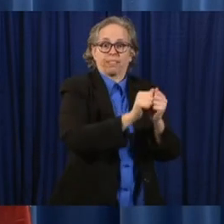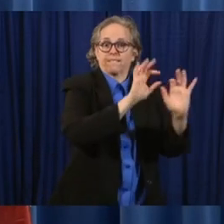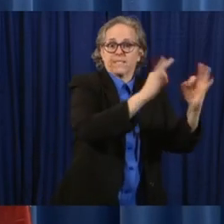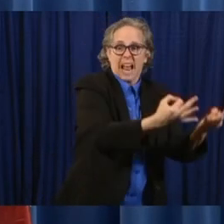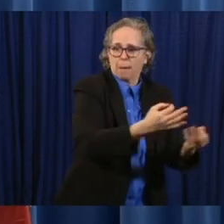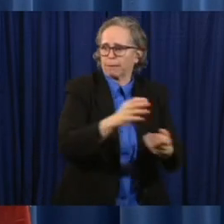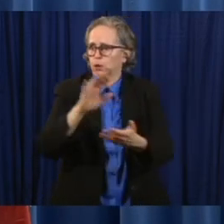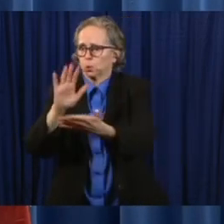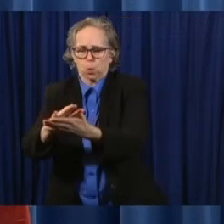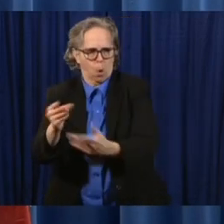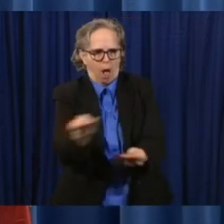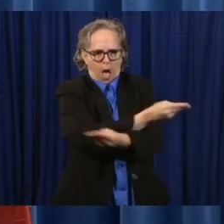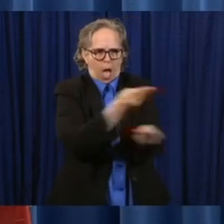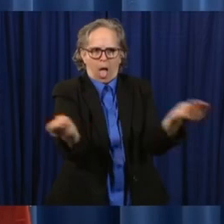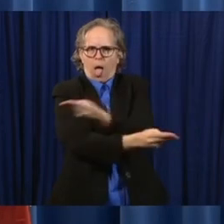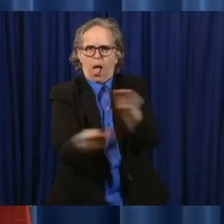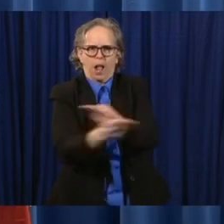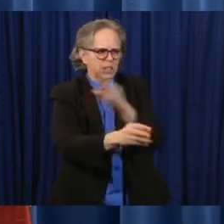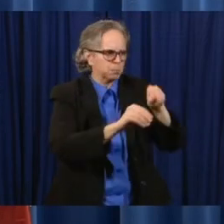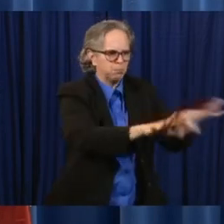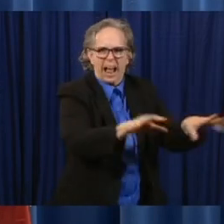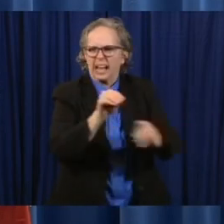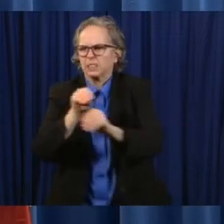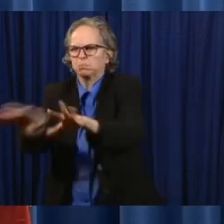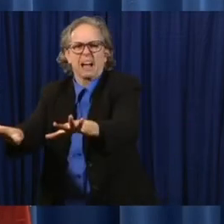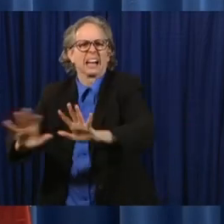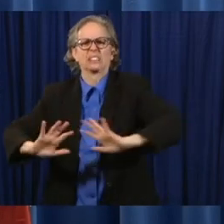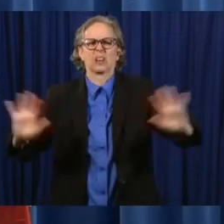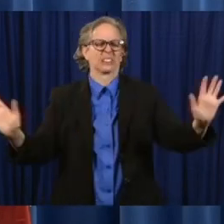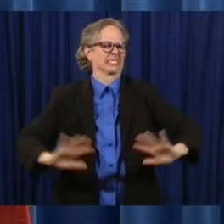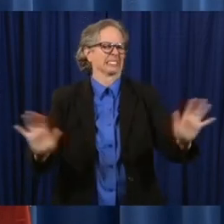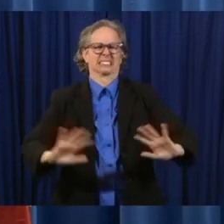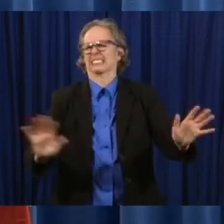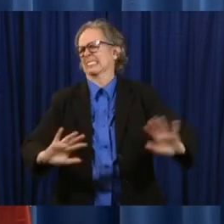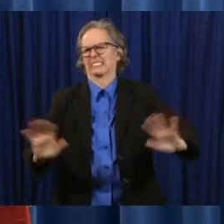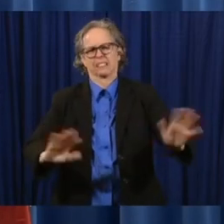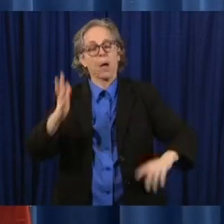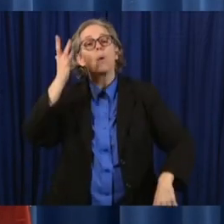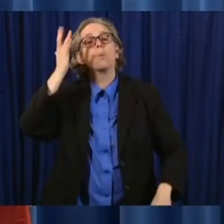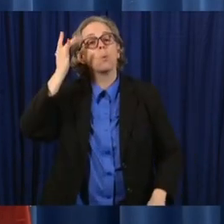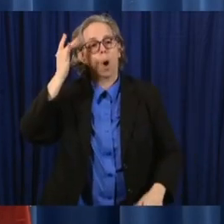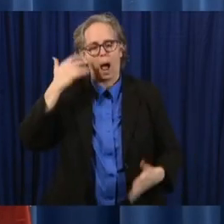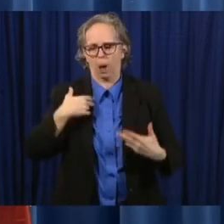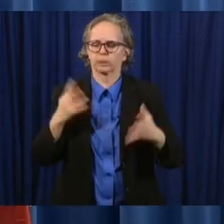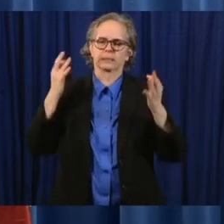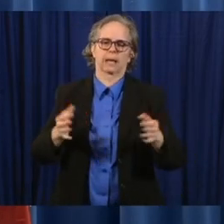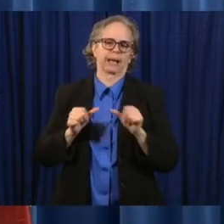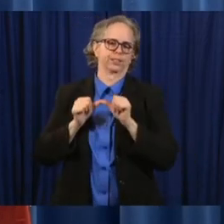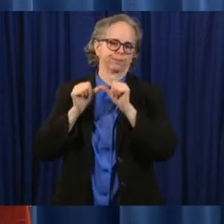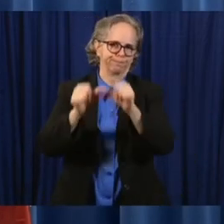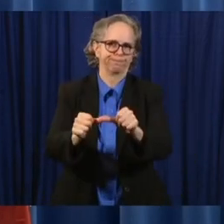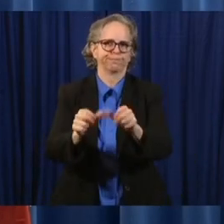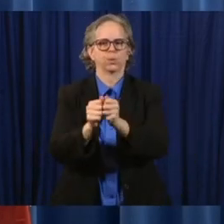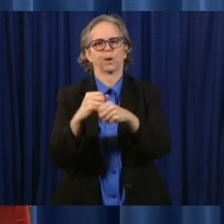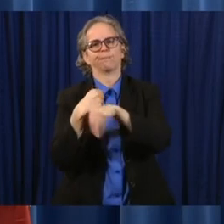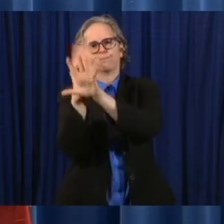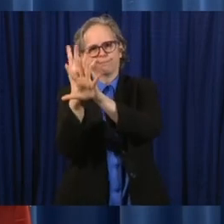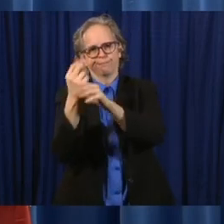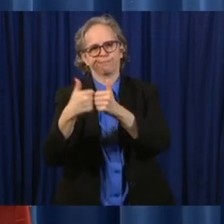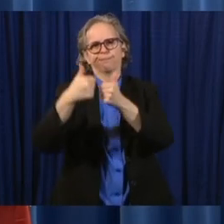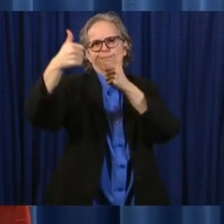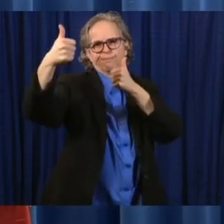spread that occurs because of that. So that issue continues to remain. So those are the